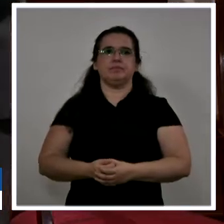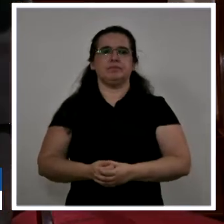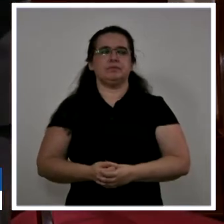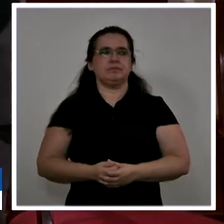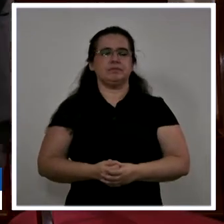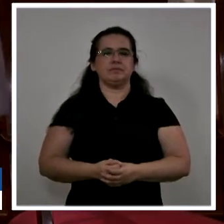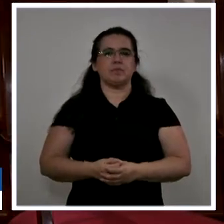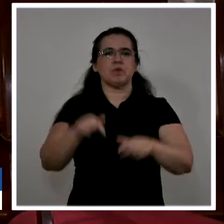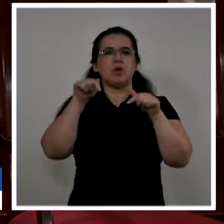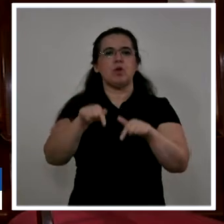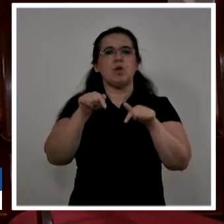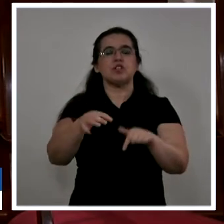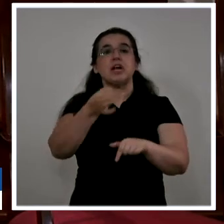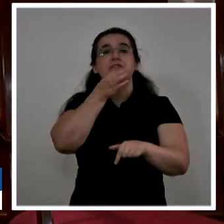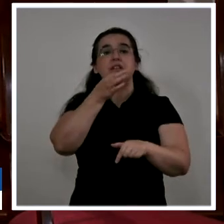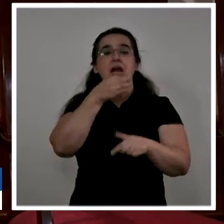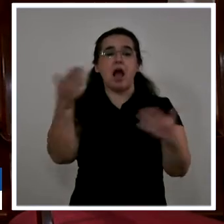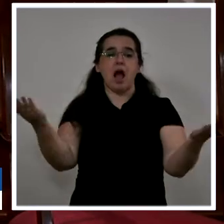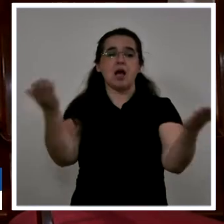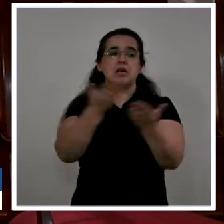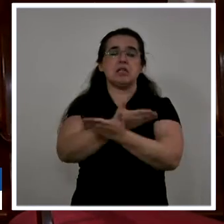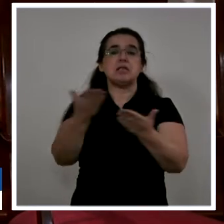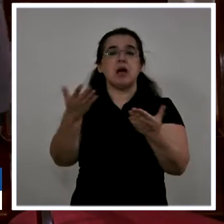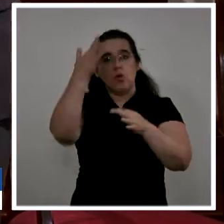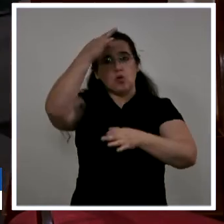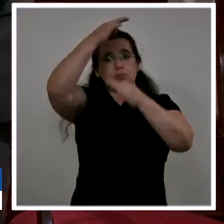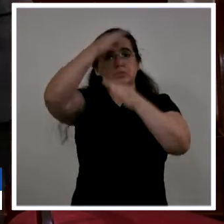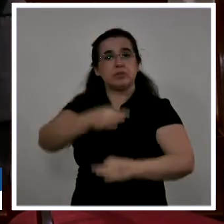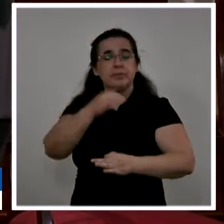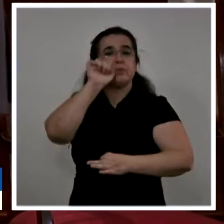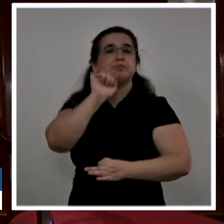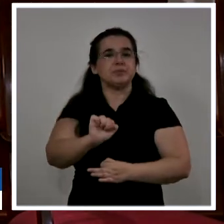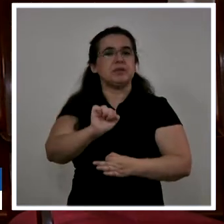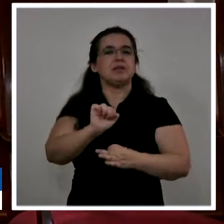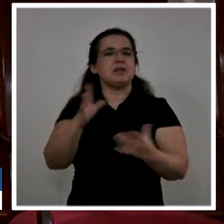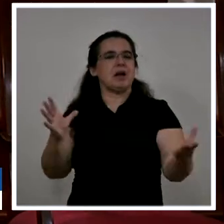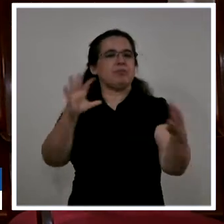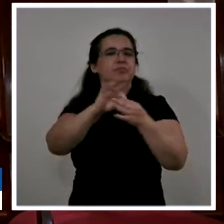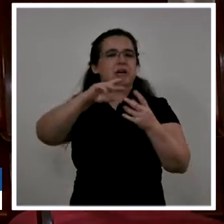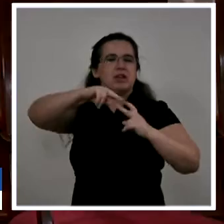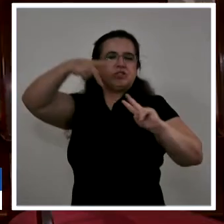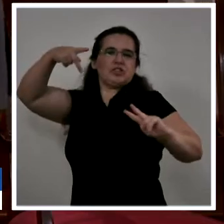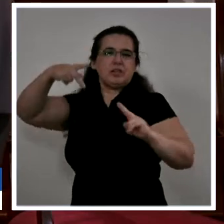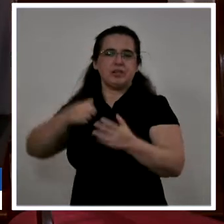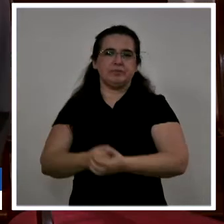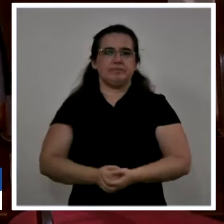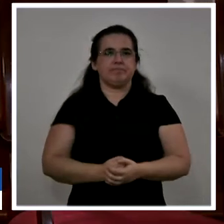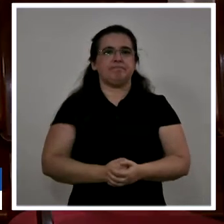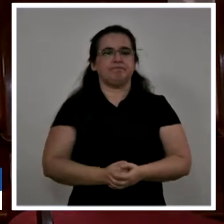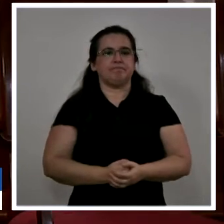behavior. Hoje queremos falar and da relação entre o comportamento, o próprio comportamento e a genética. So our second objective is to